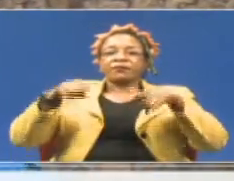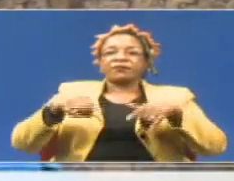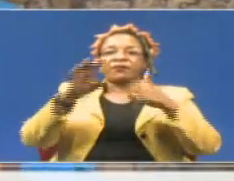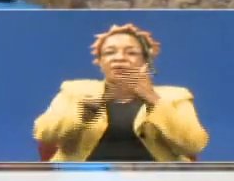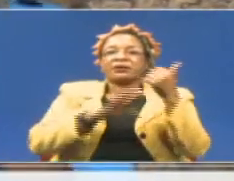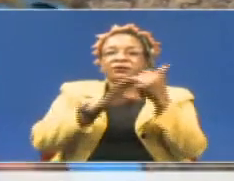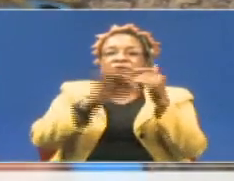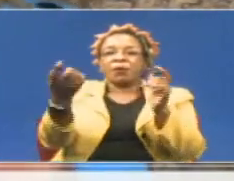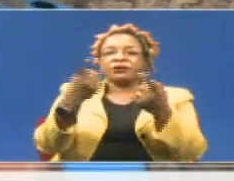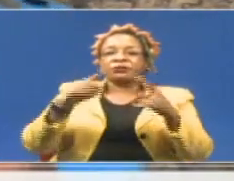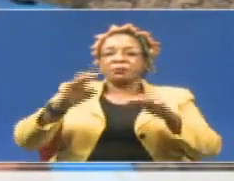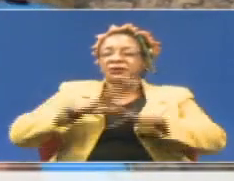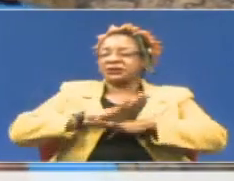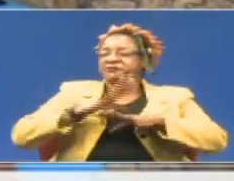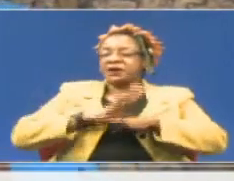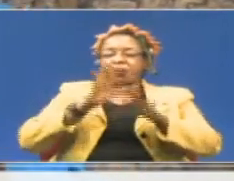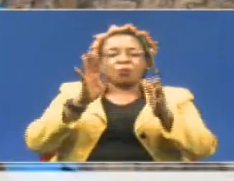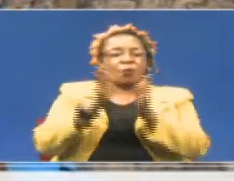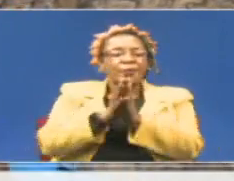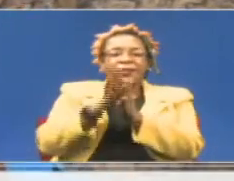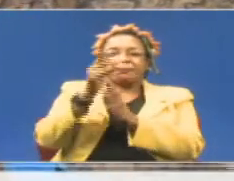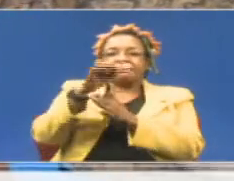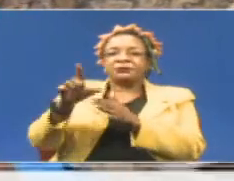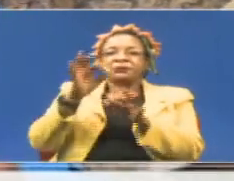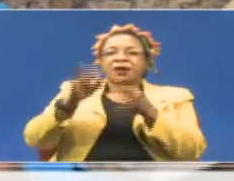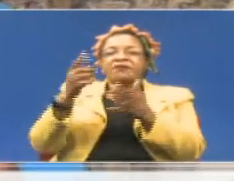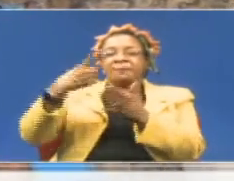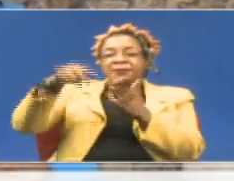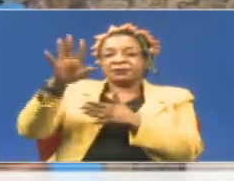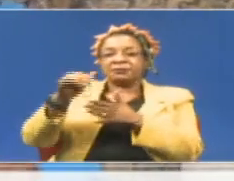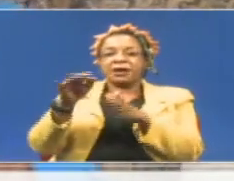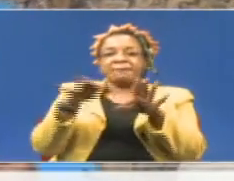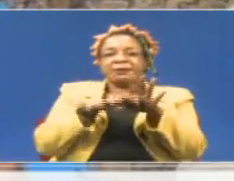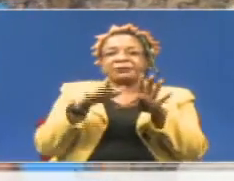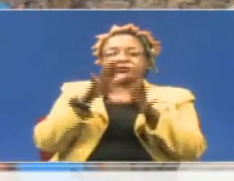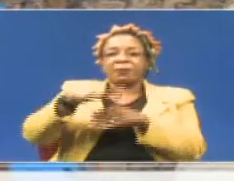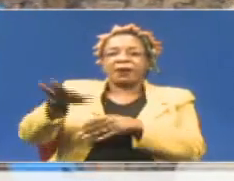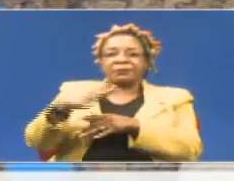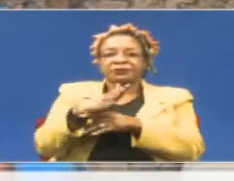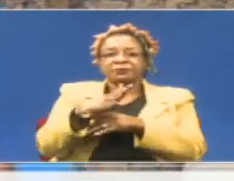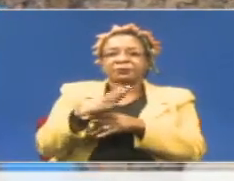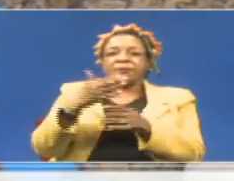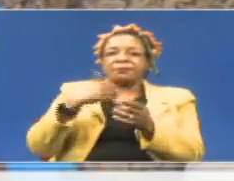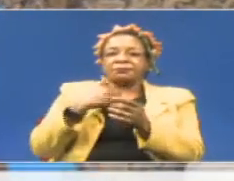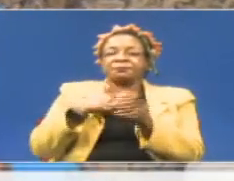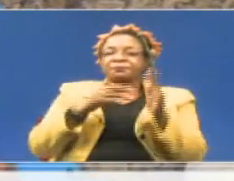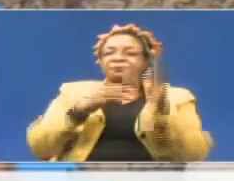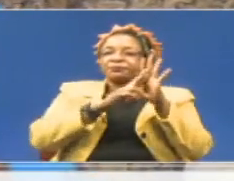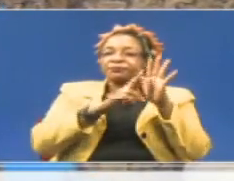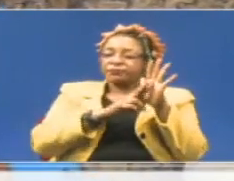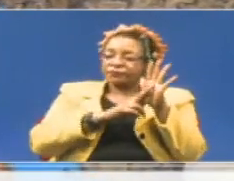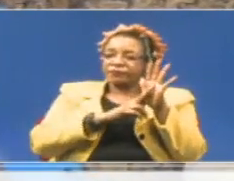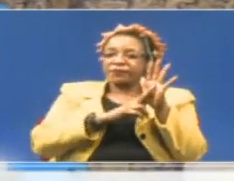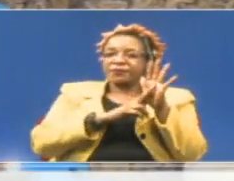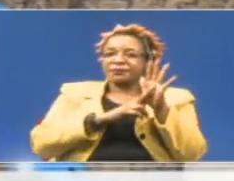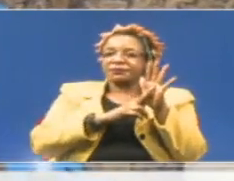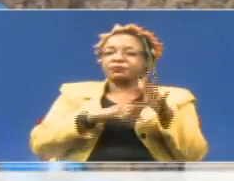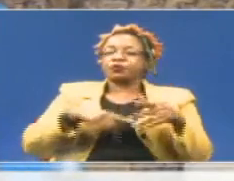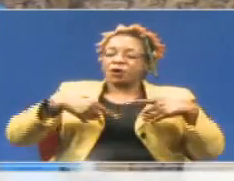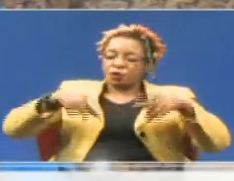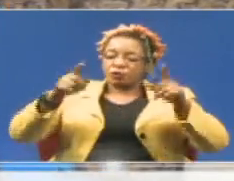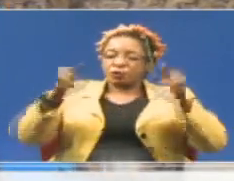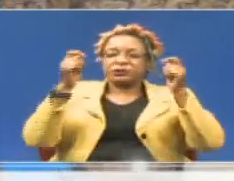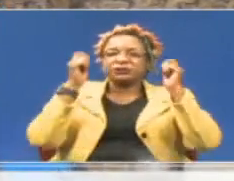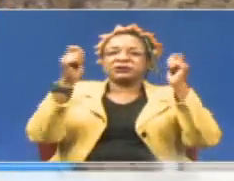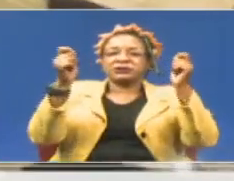satisfied with the bill, if it is it will be passed by the members of parliament, our route is to the streets, and we are